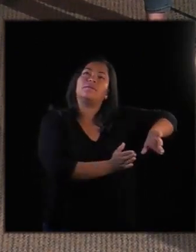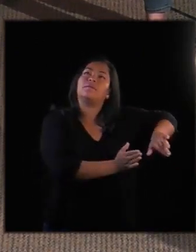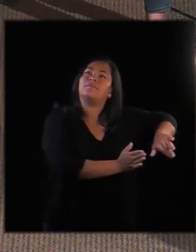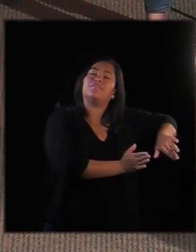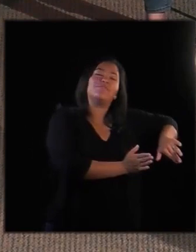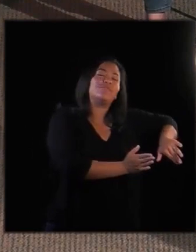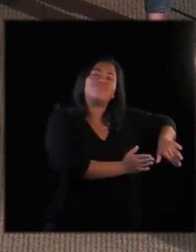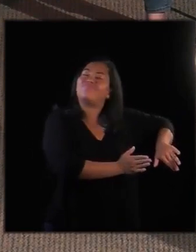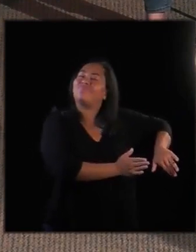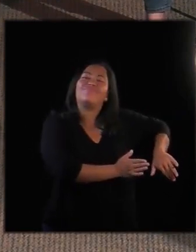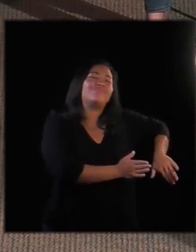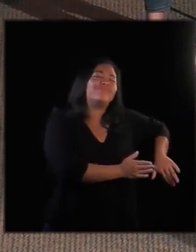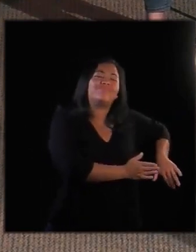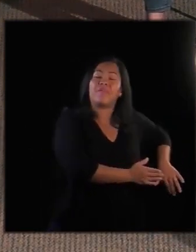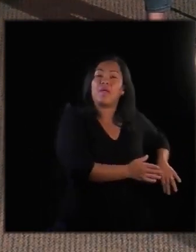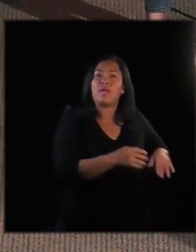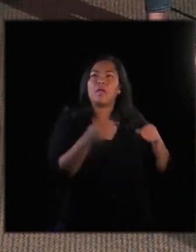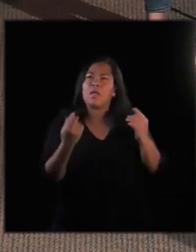enough.